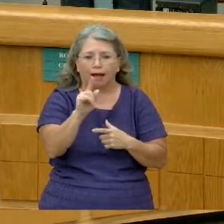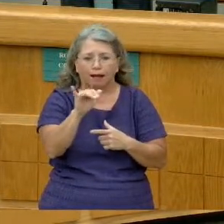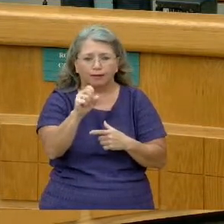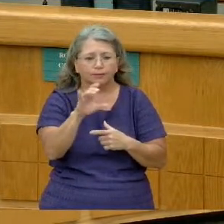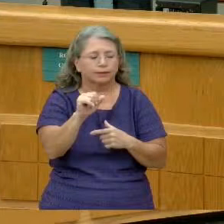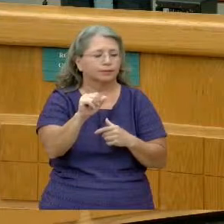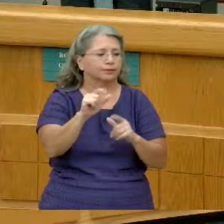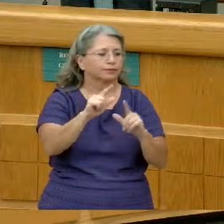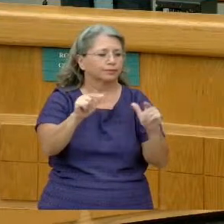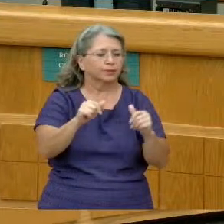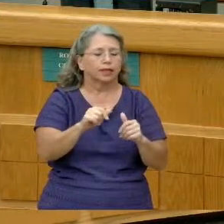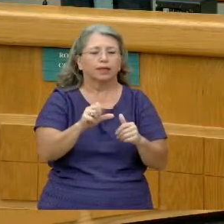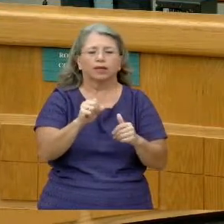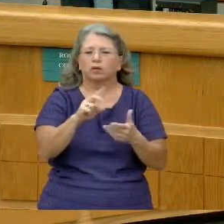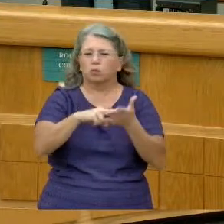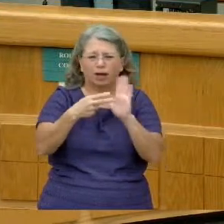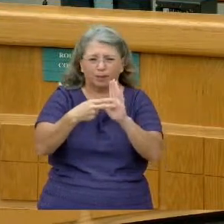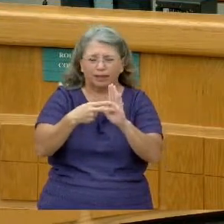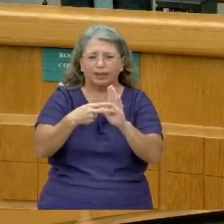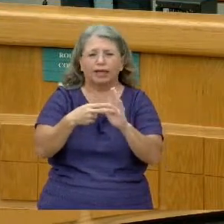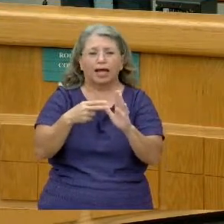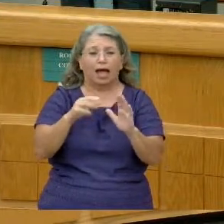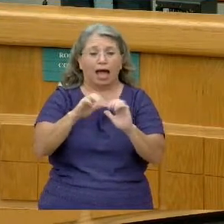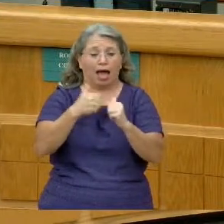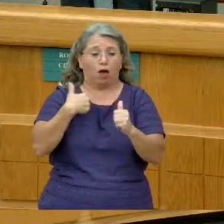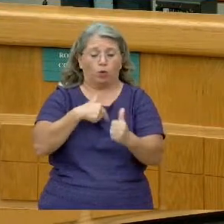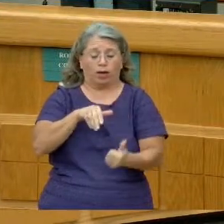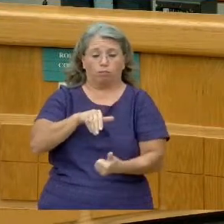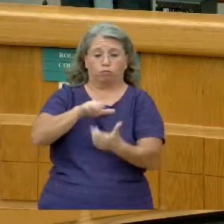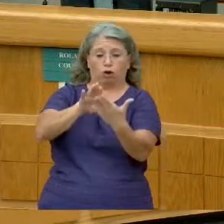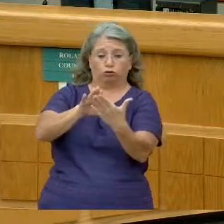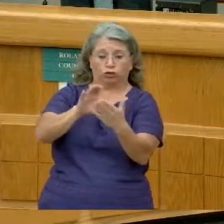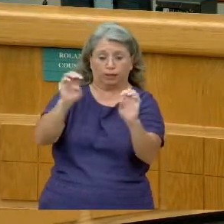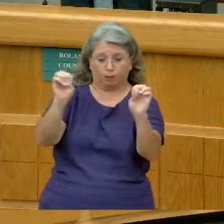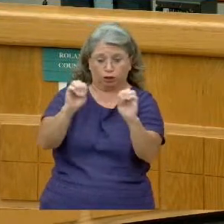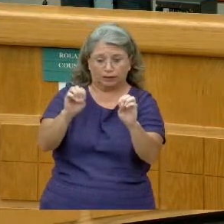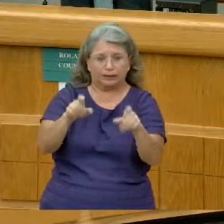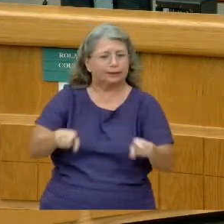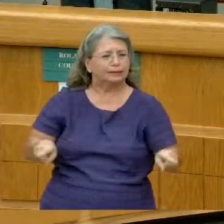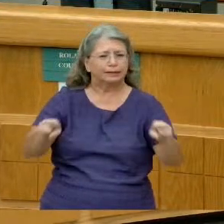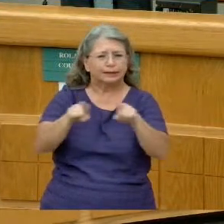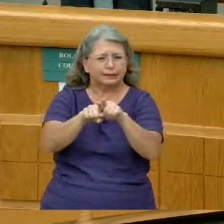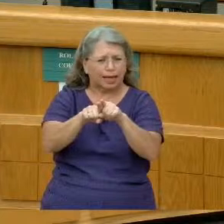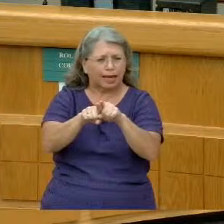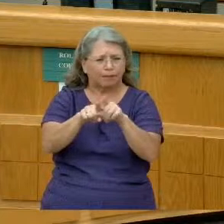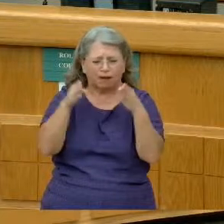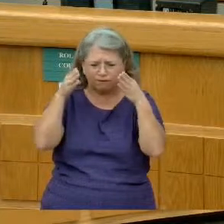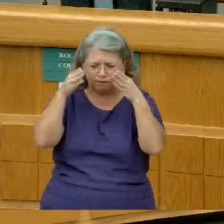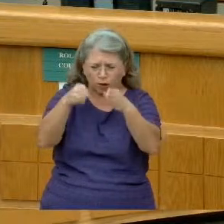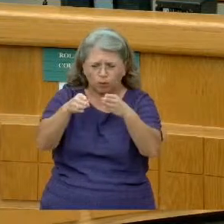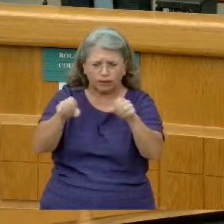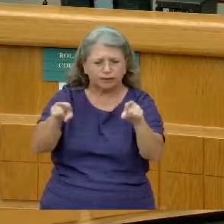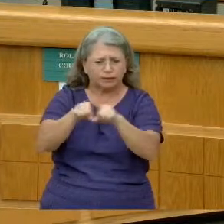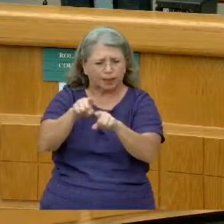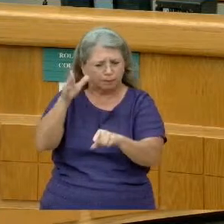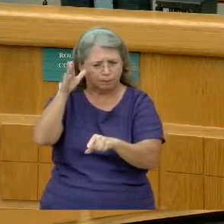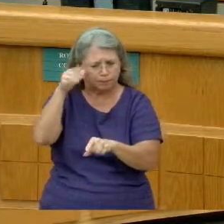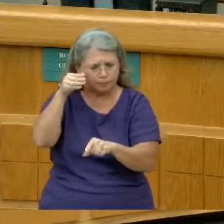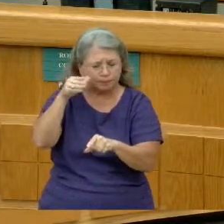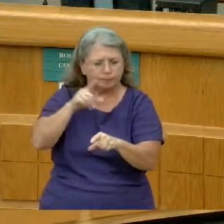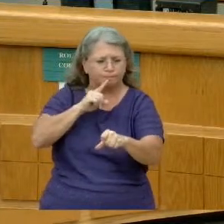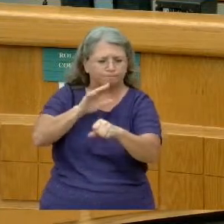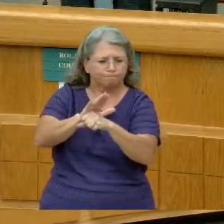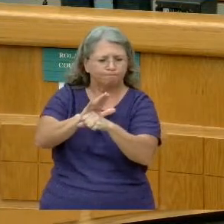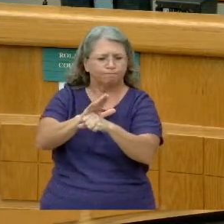we approach emergencies are the same, with the same fortitude, with the same laser focus, with the same commitment to keeping